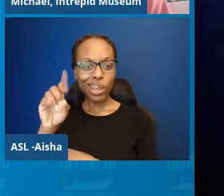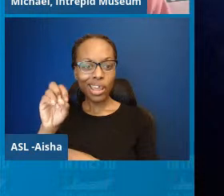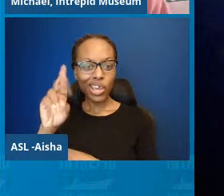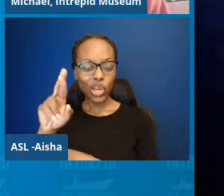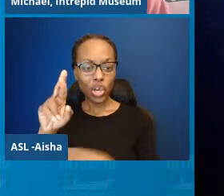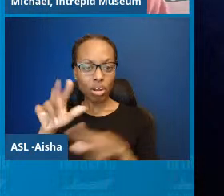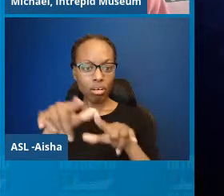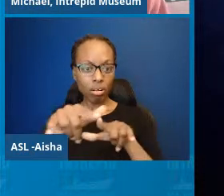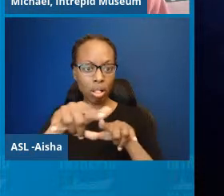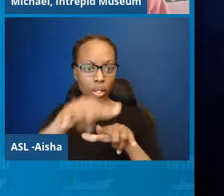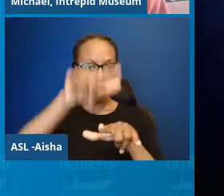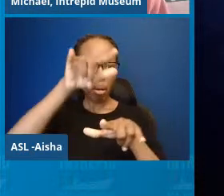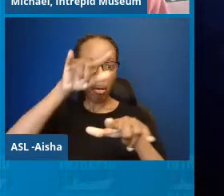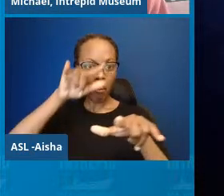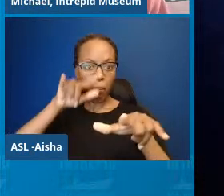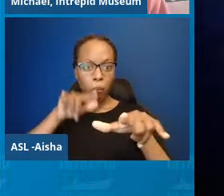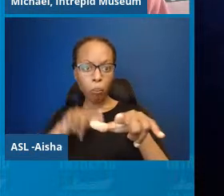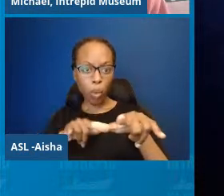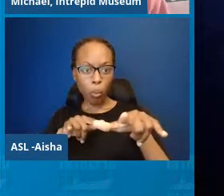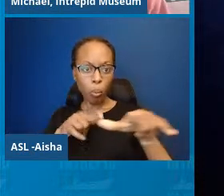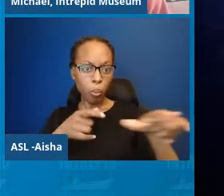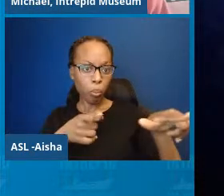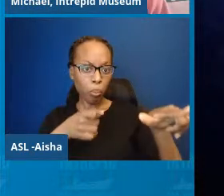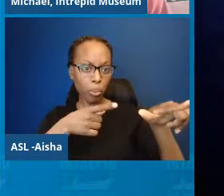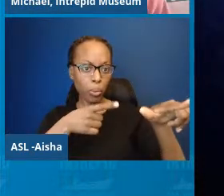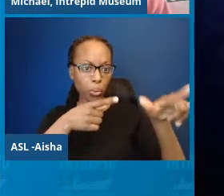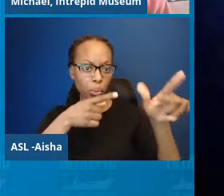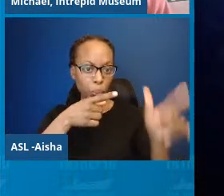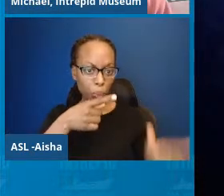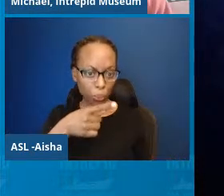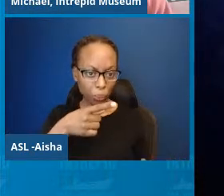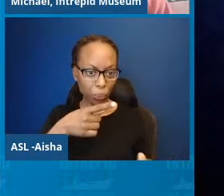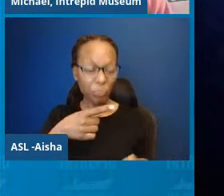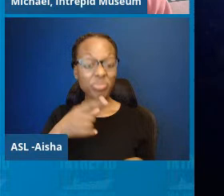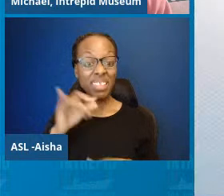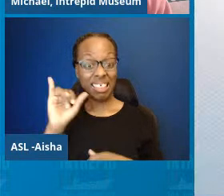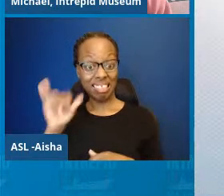feat in the Vietnam War. So,